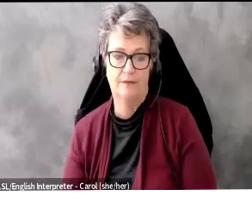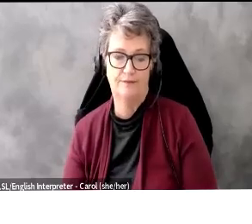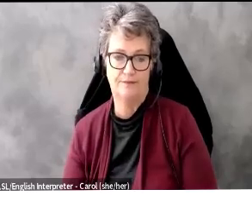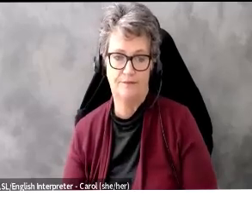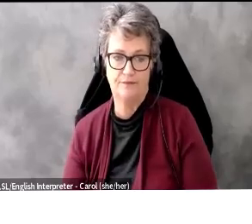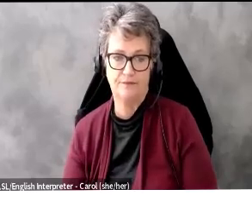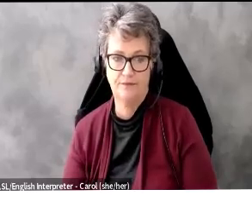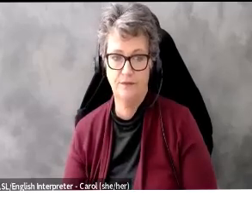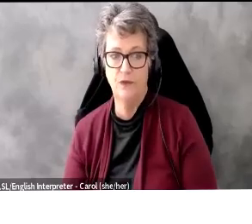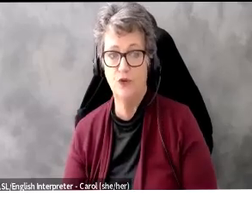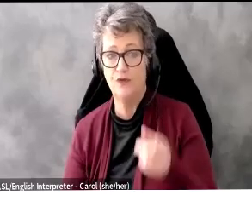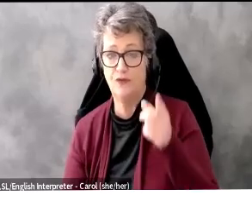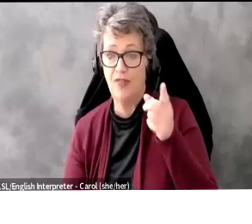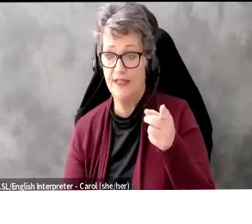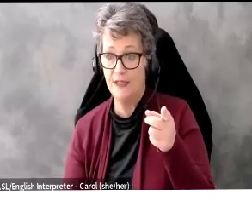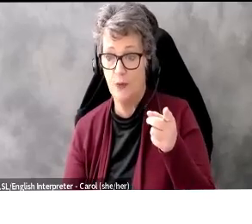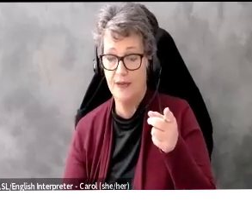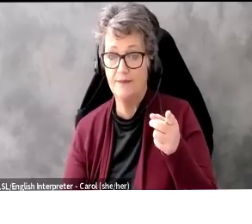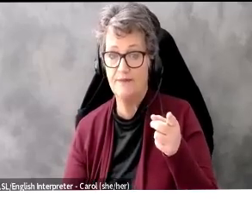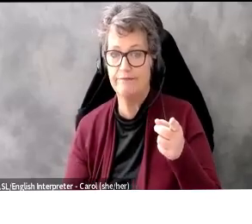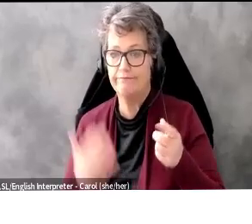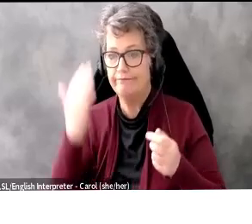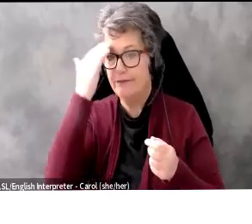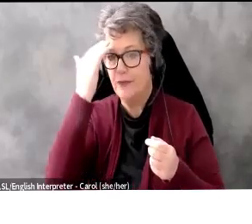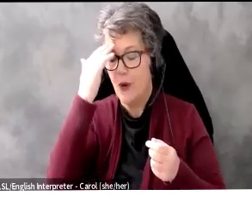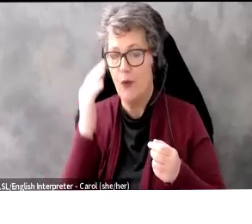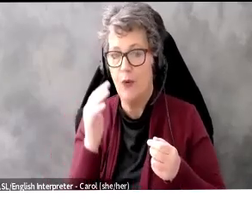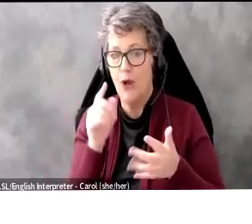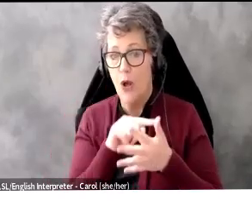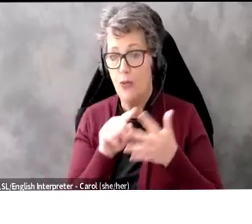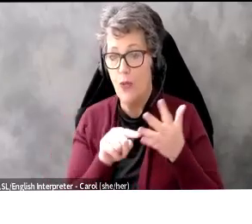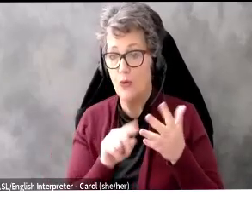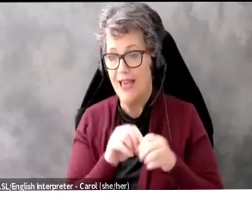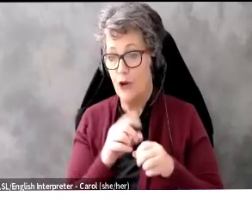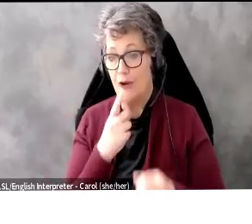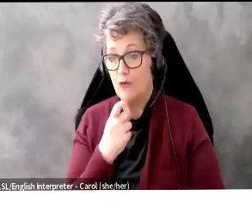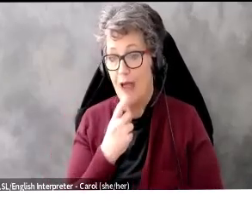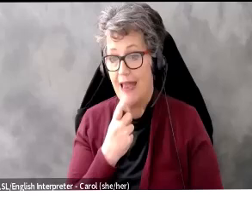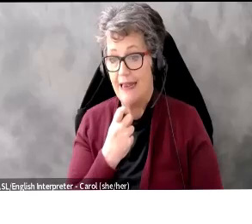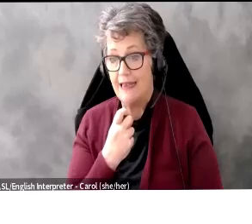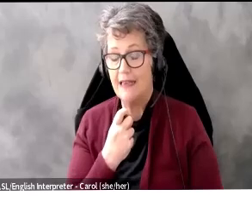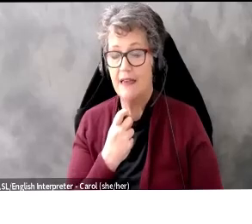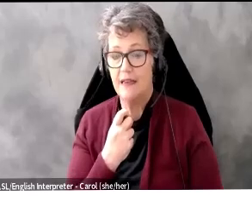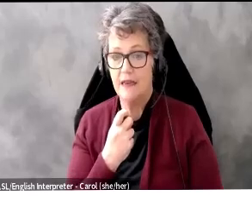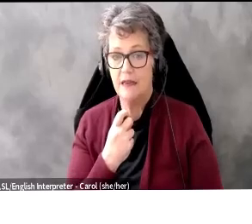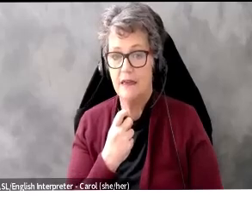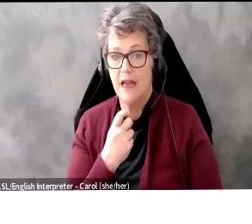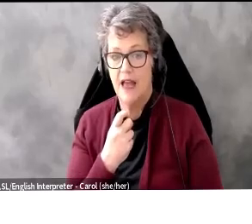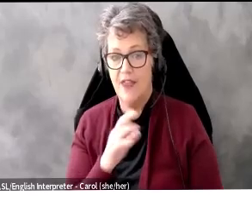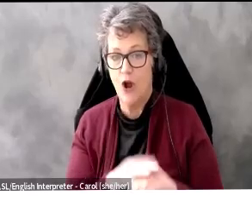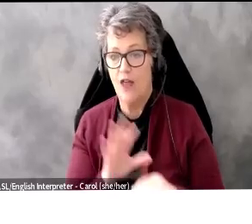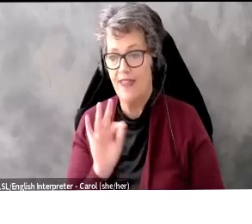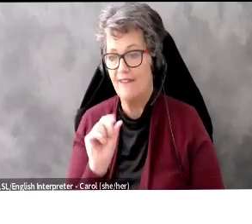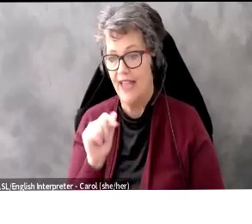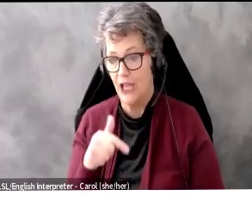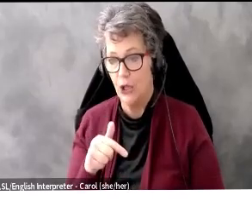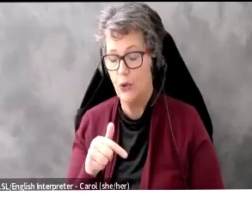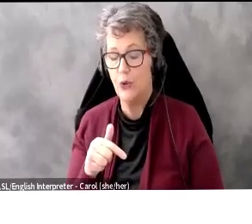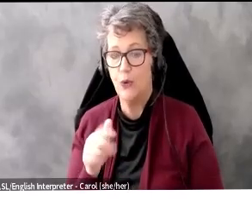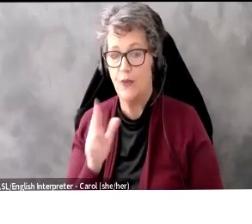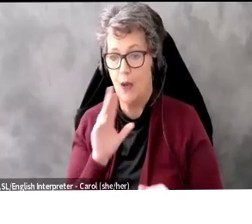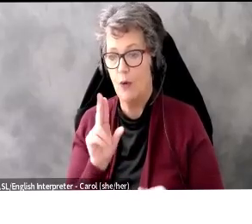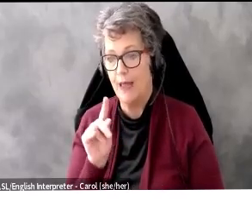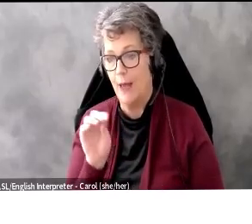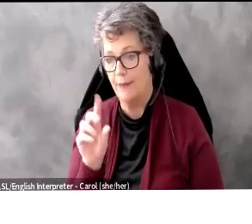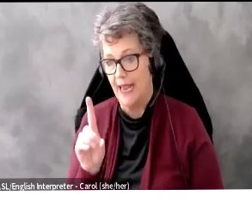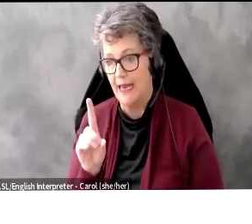So for this one, please note that the items in red are items on the FAQ that will be